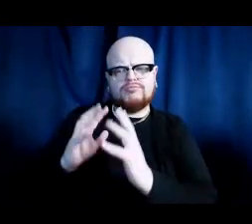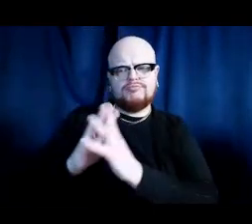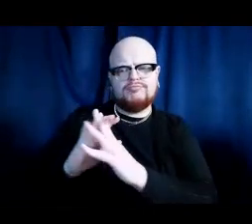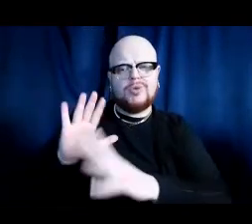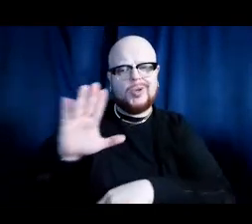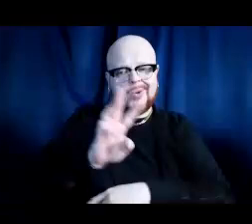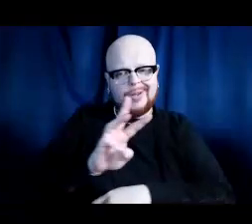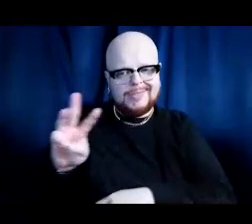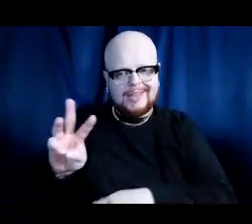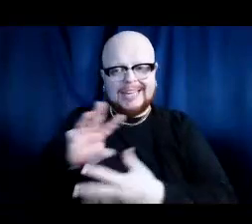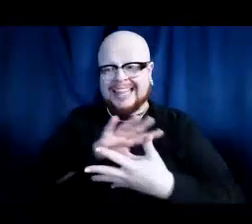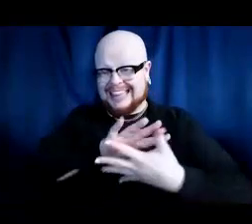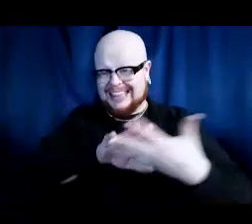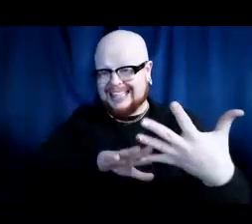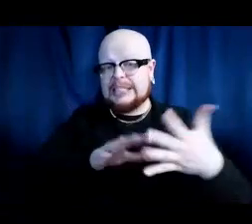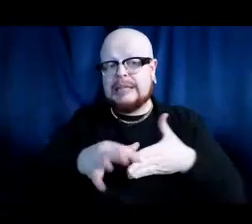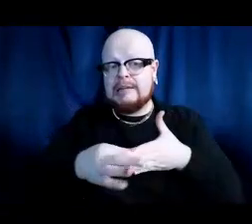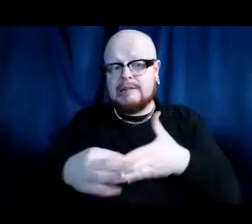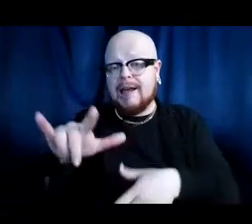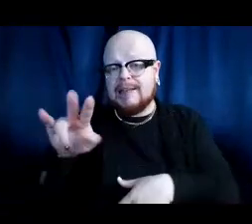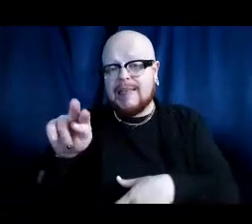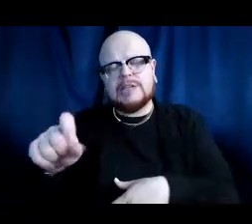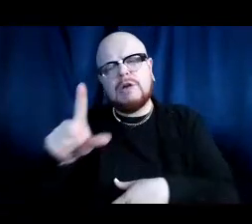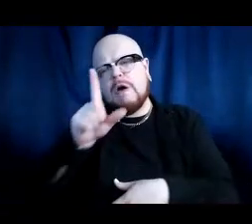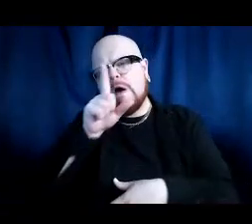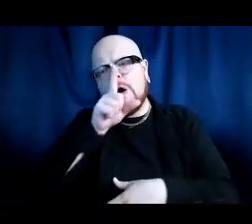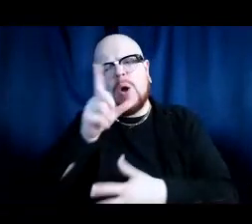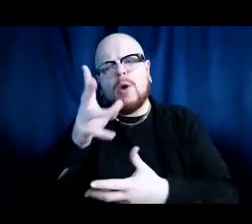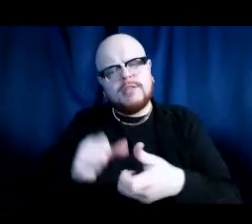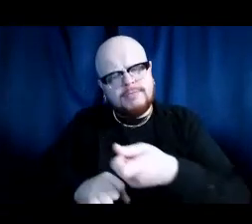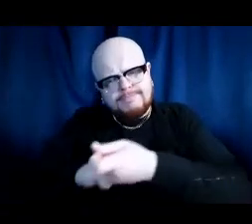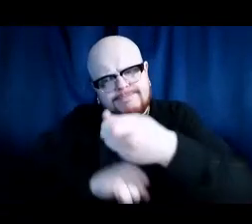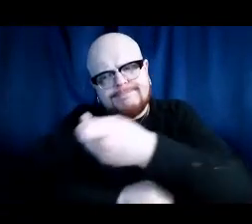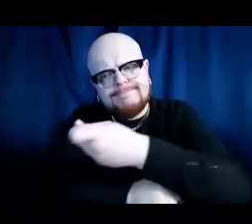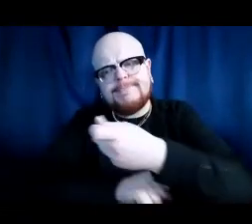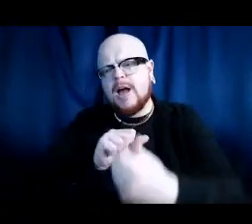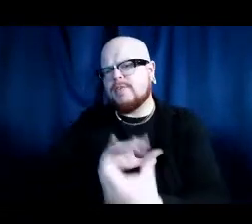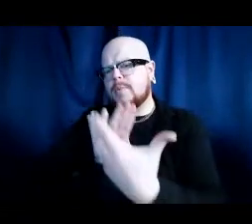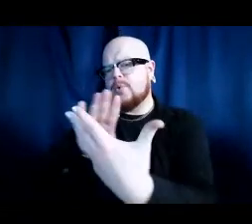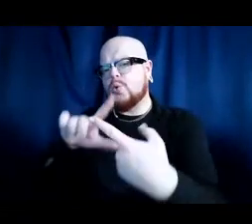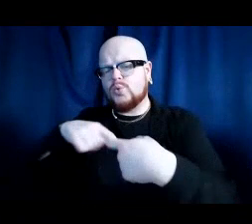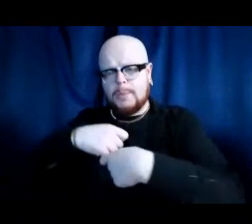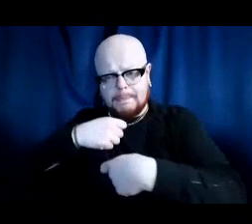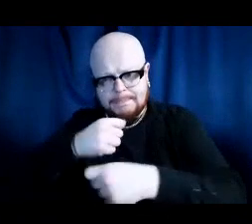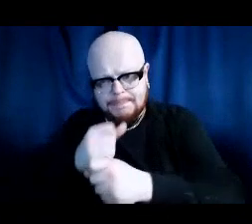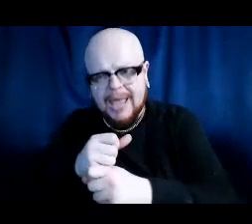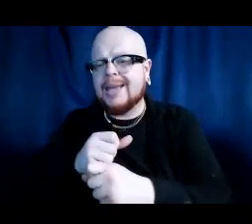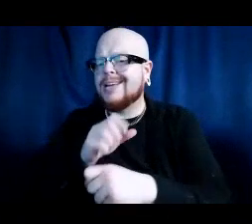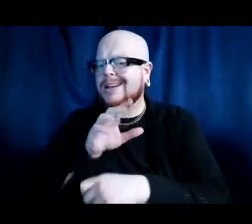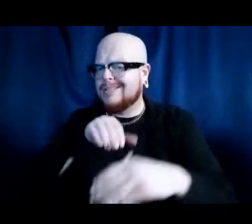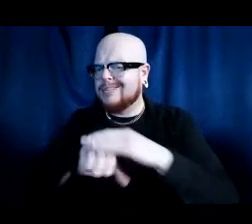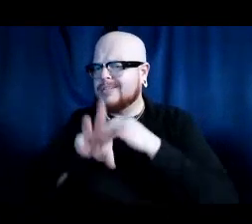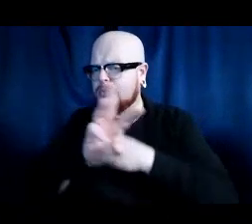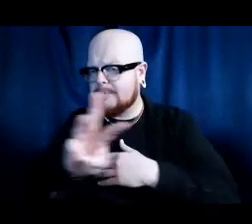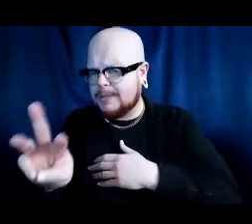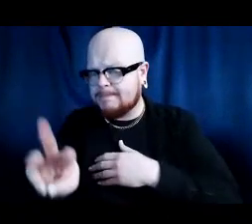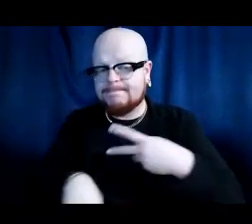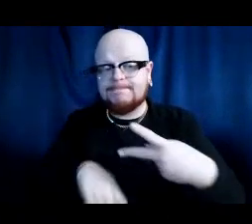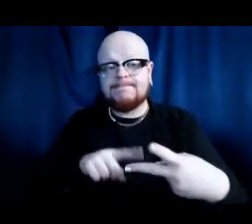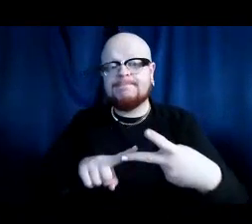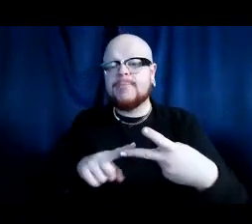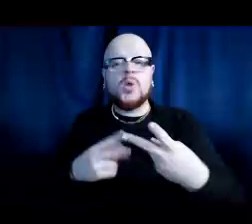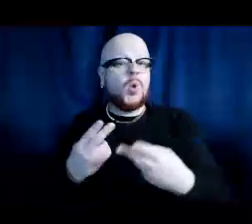your approach to an accessible website, and we'll talk more about these later. User consultation is another essential ingredient